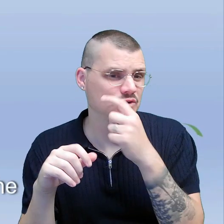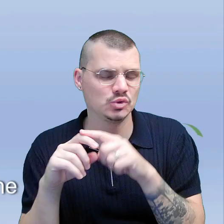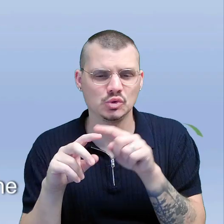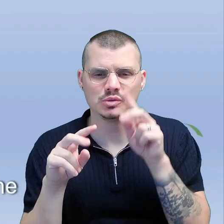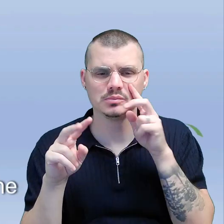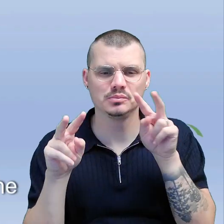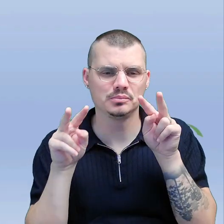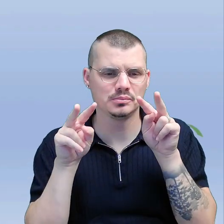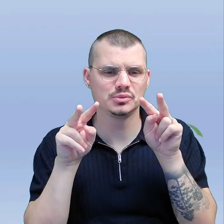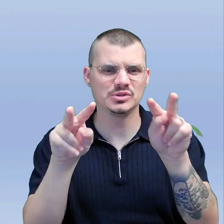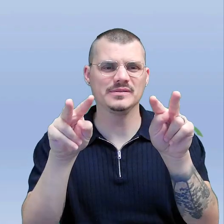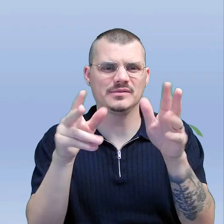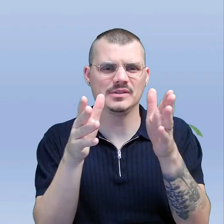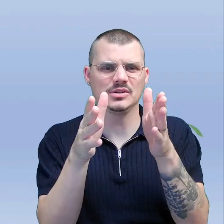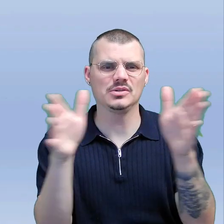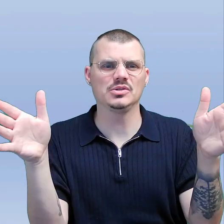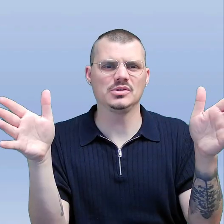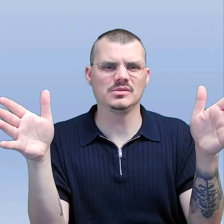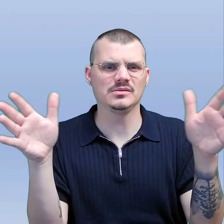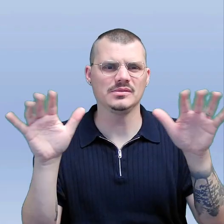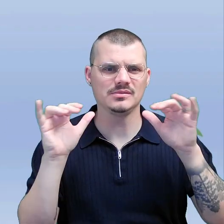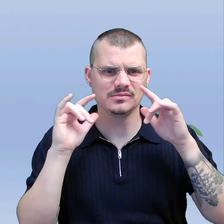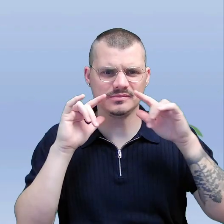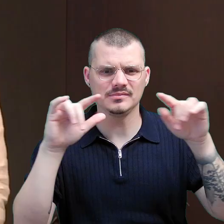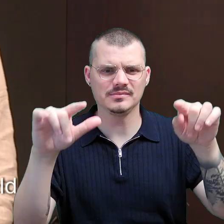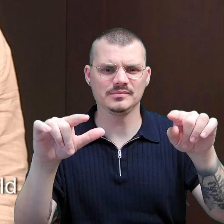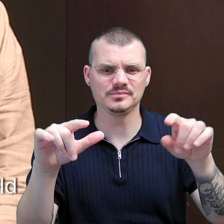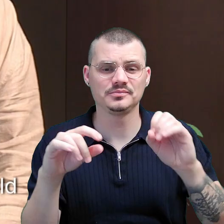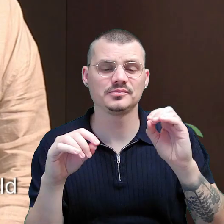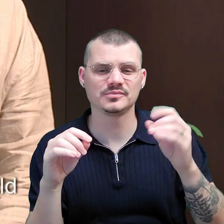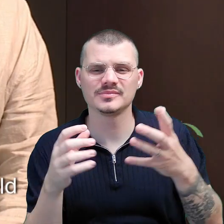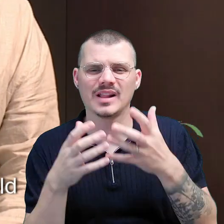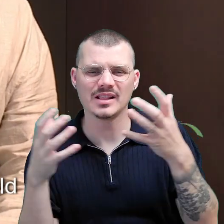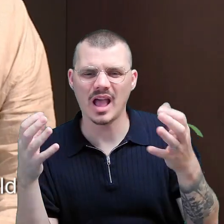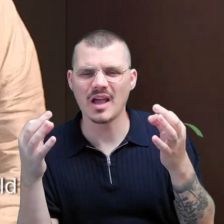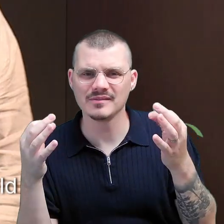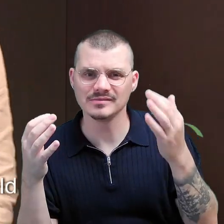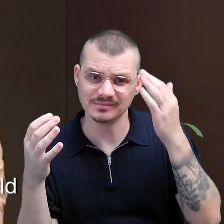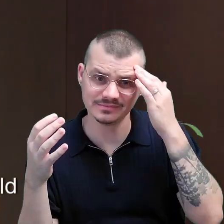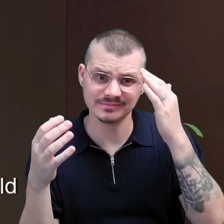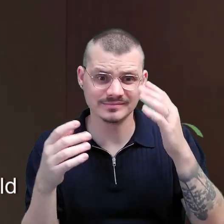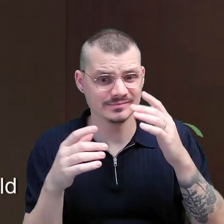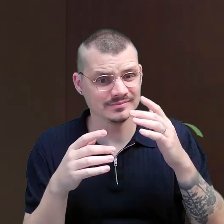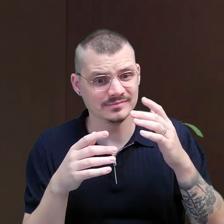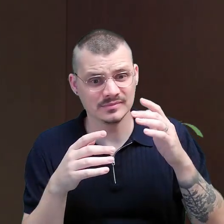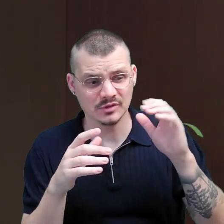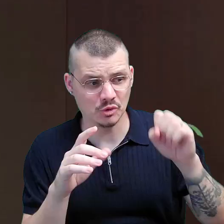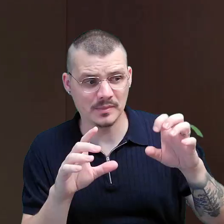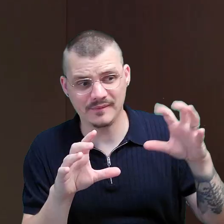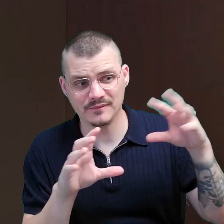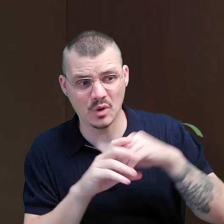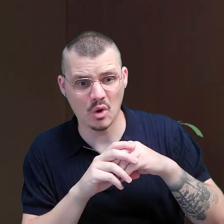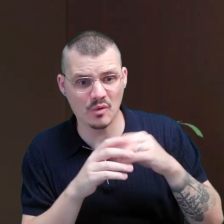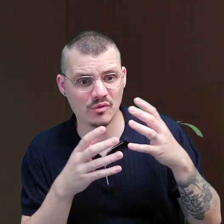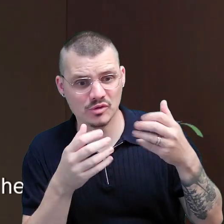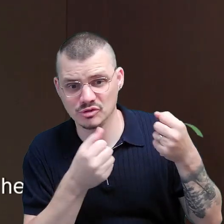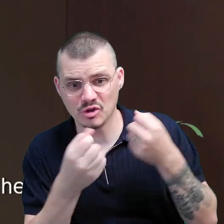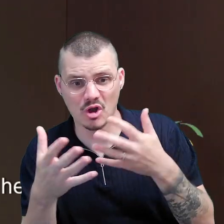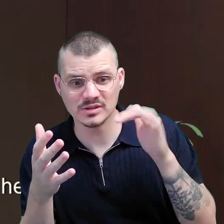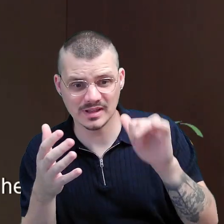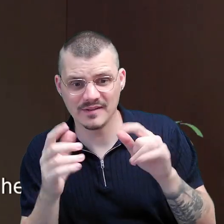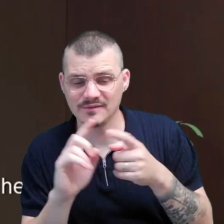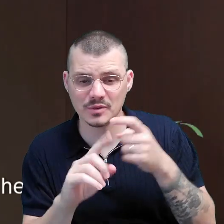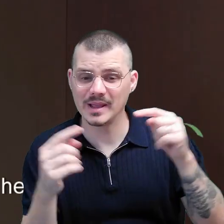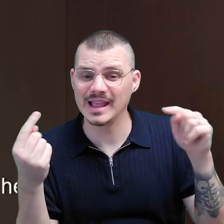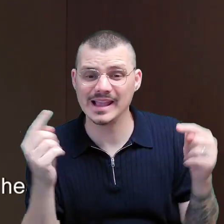to perceive the entire field in front of them. And there's a lot of real estate that could be involved with that.